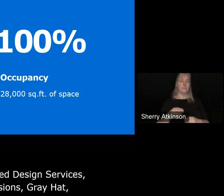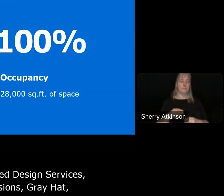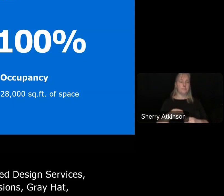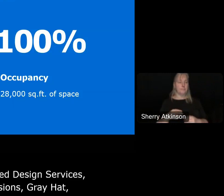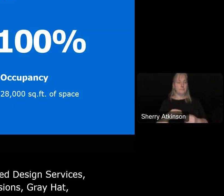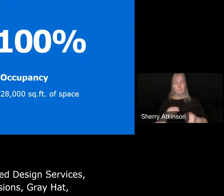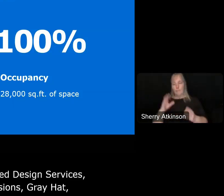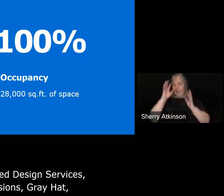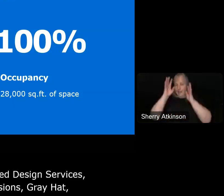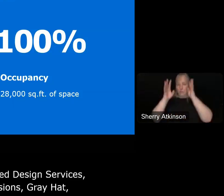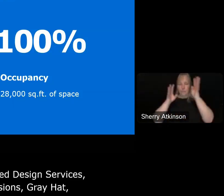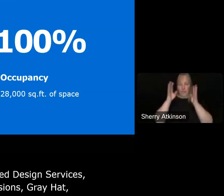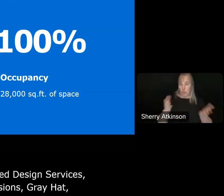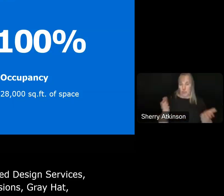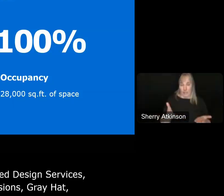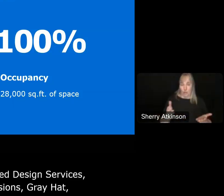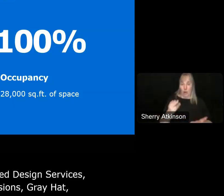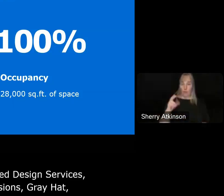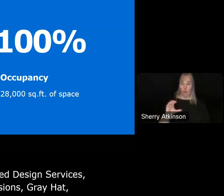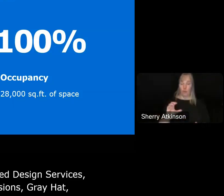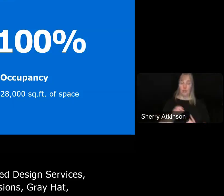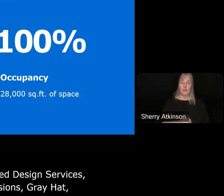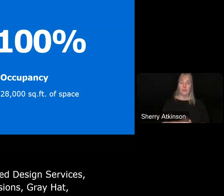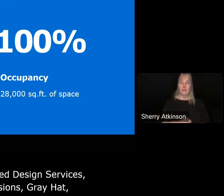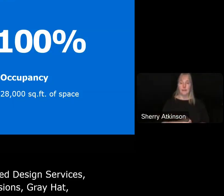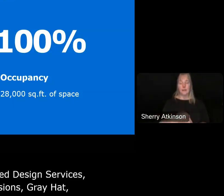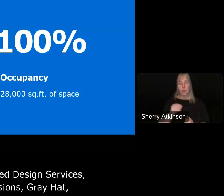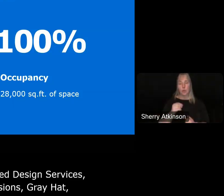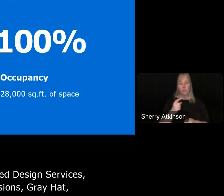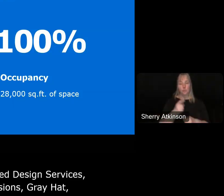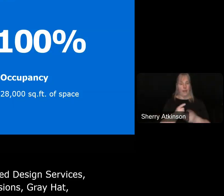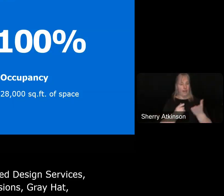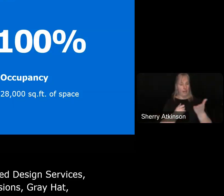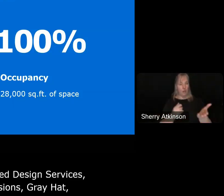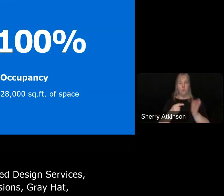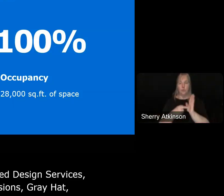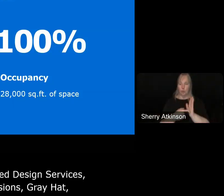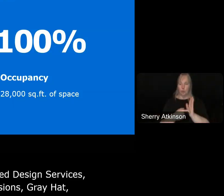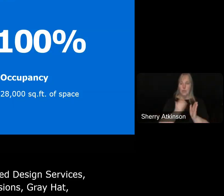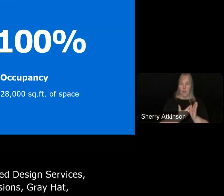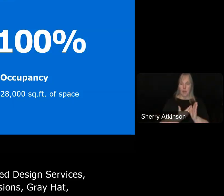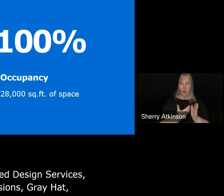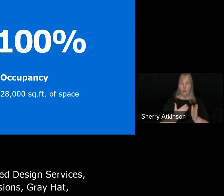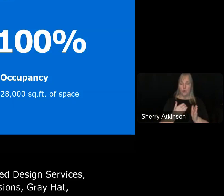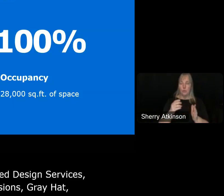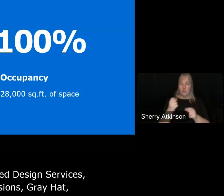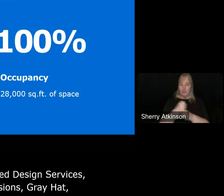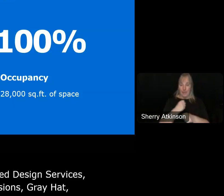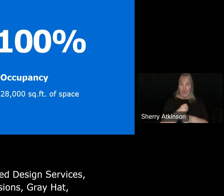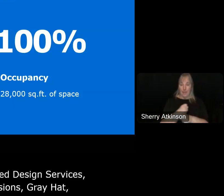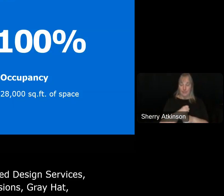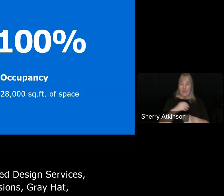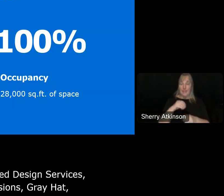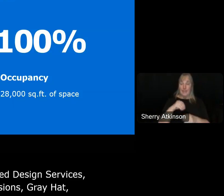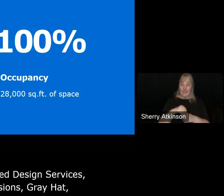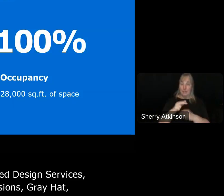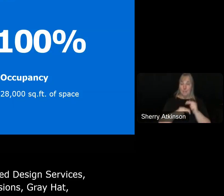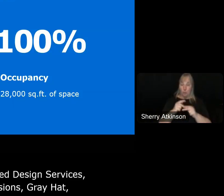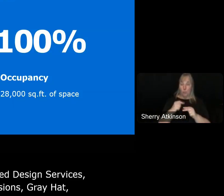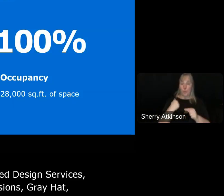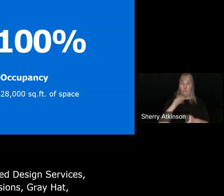innovation in Howard County. And so right here shows our stats here. We have in the building 41 resident companies